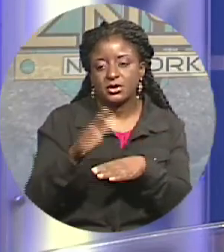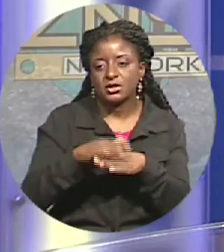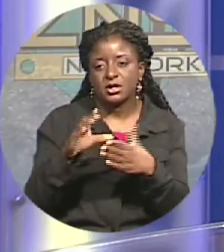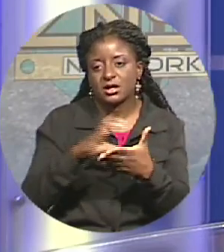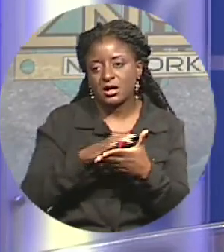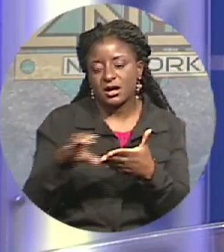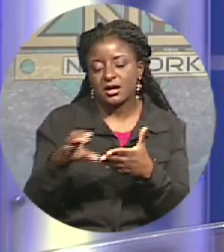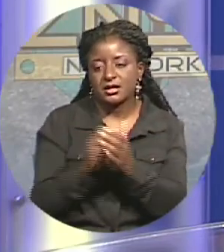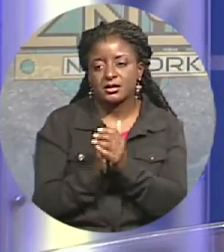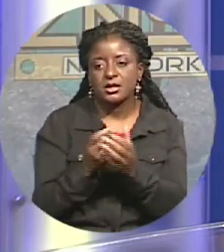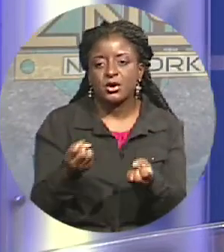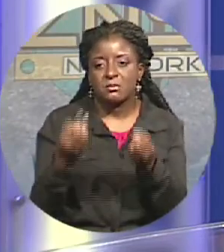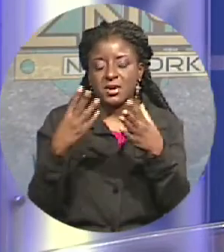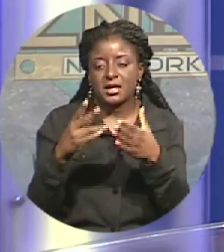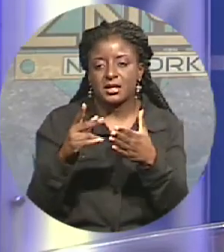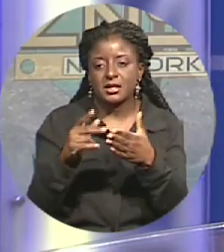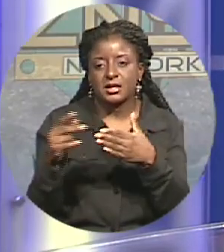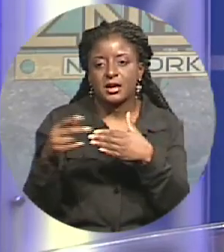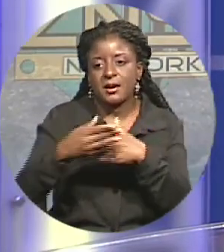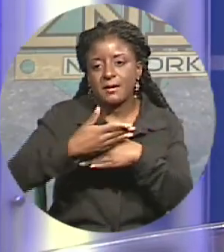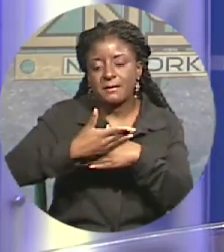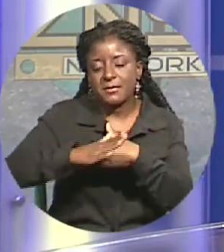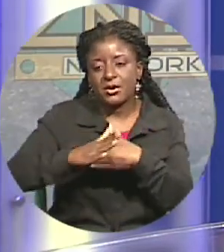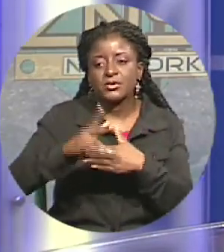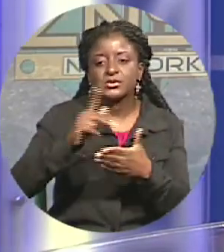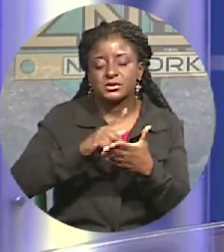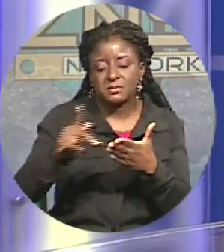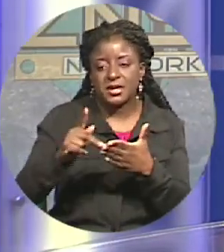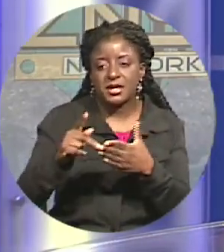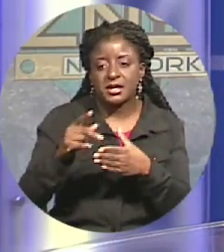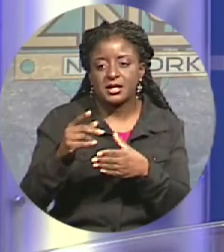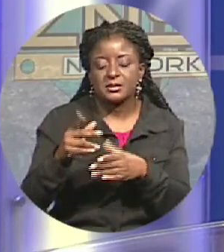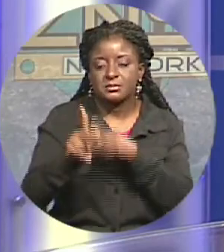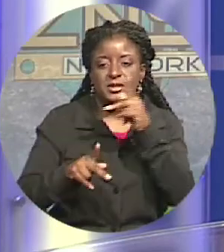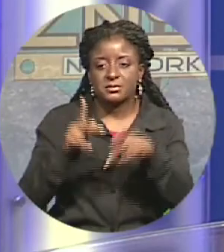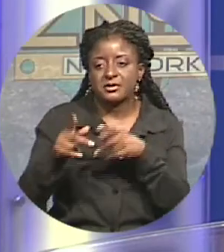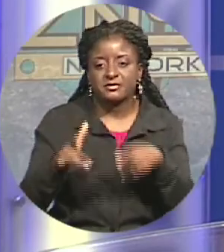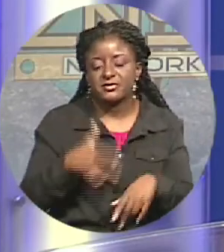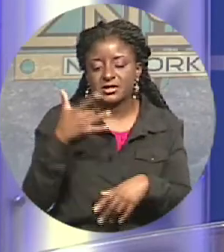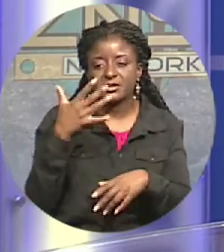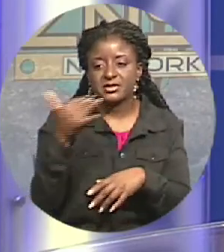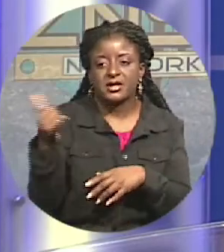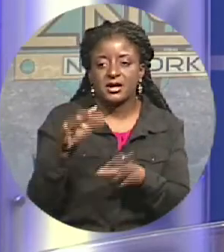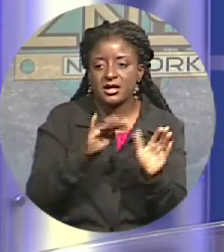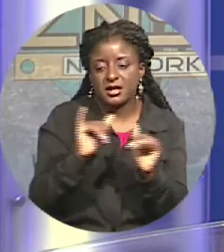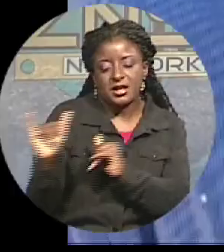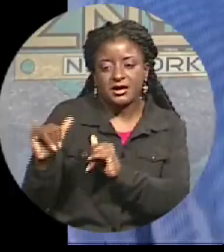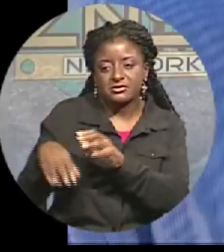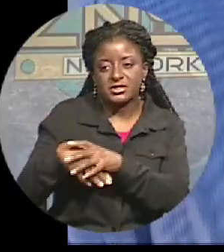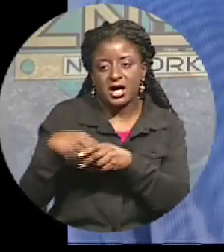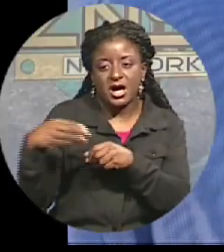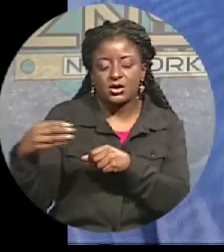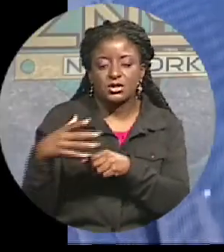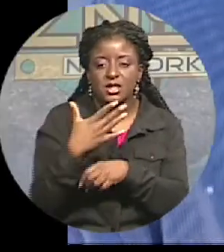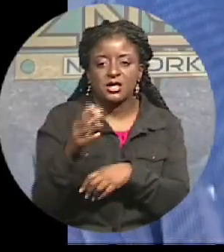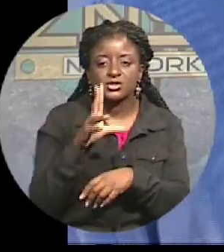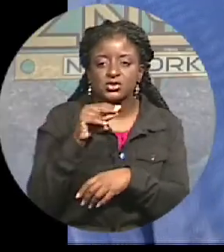postpaid customers feel that they're always left out. But Johnson said there's no need to worry.